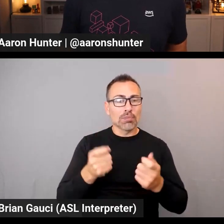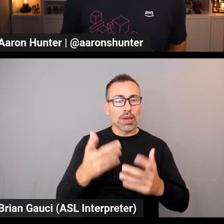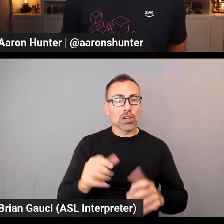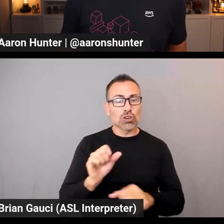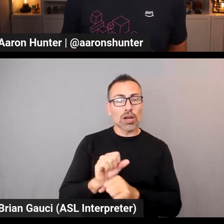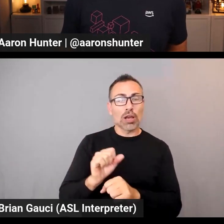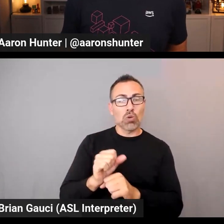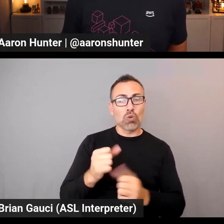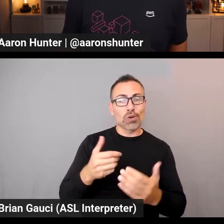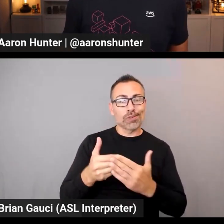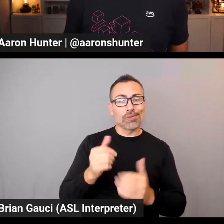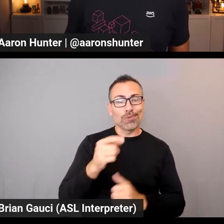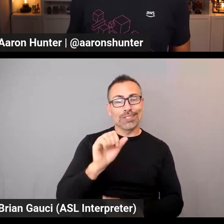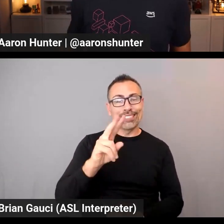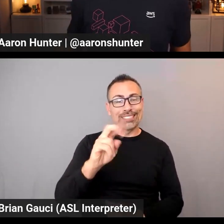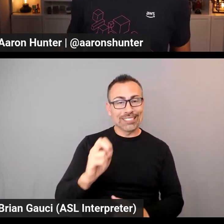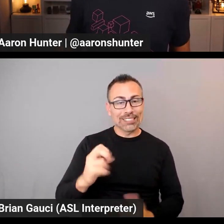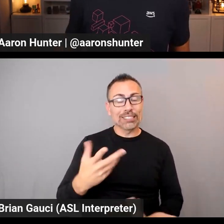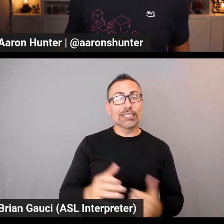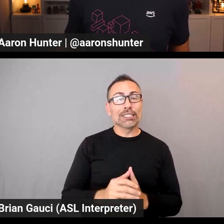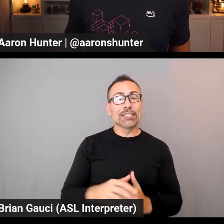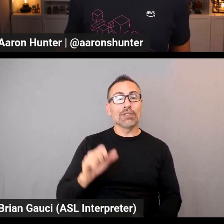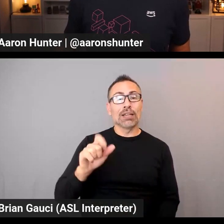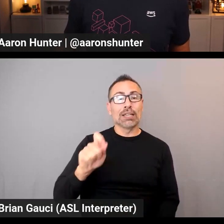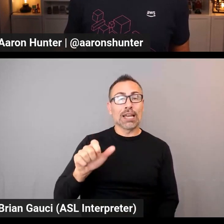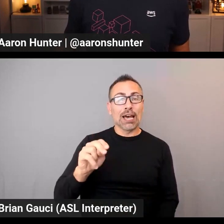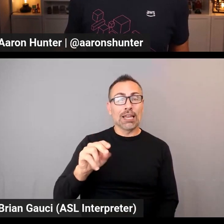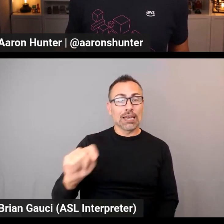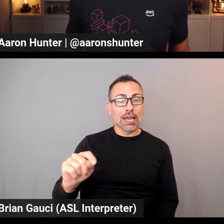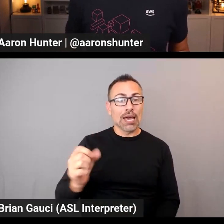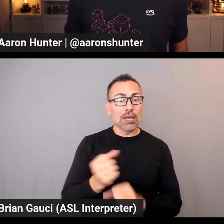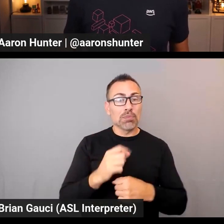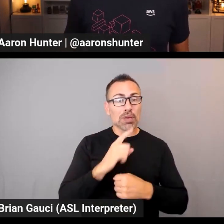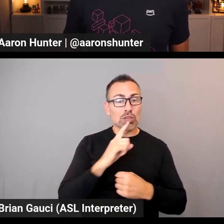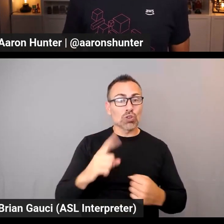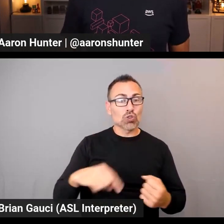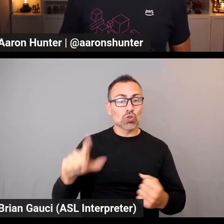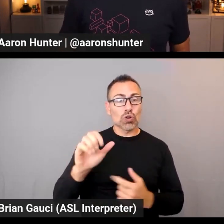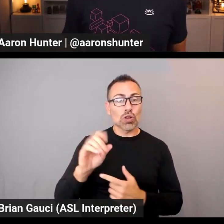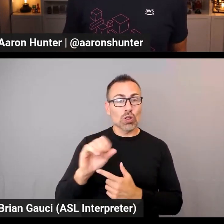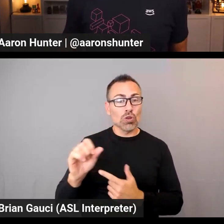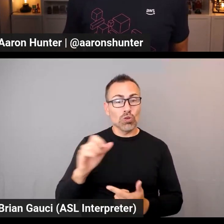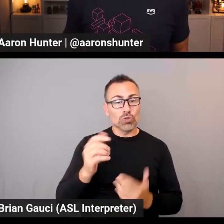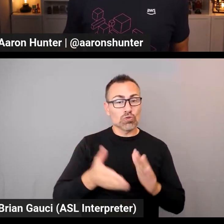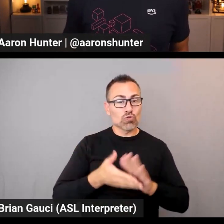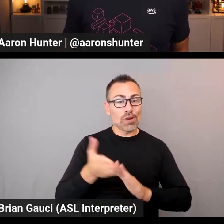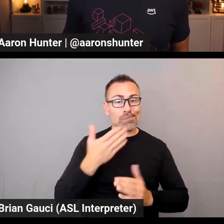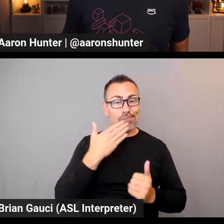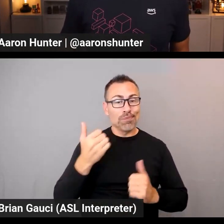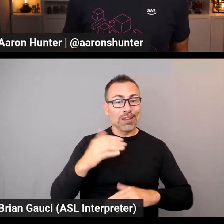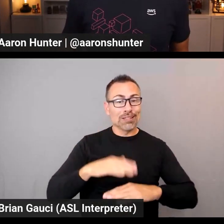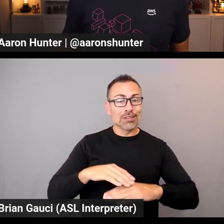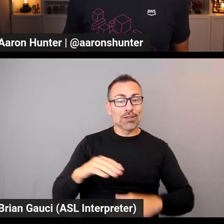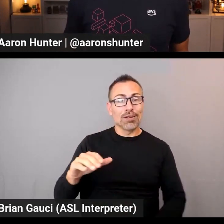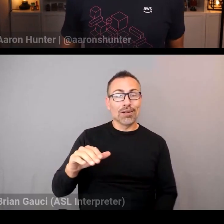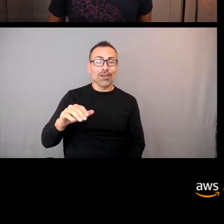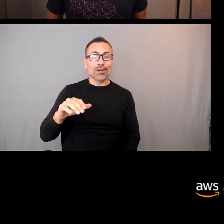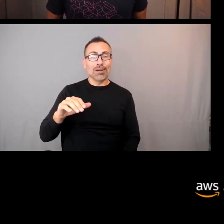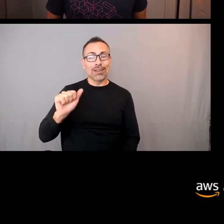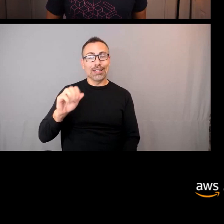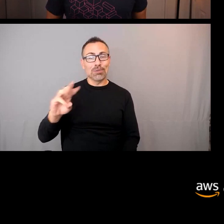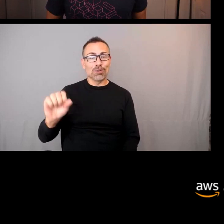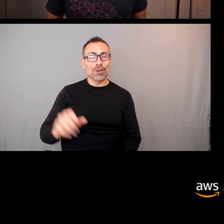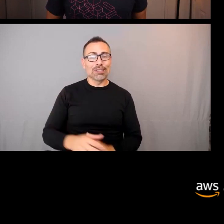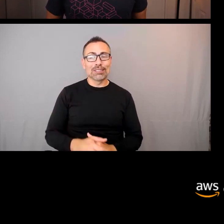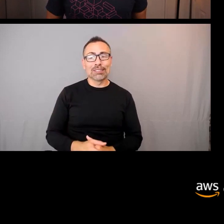on really looking at .NET workloads and making sure they run the best on AWS in every way possible. I'm sorry, I have to show this comment.